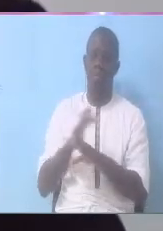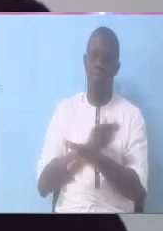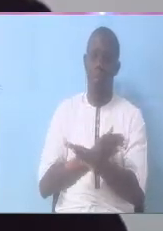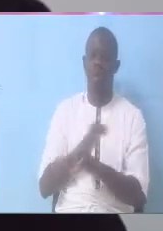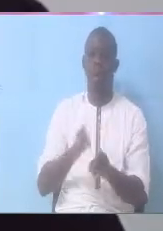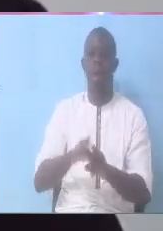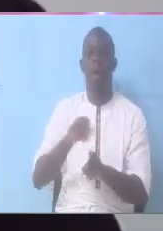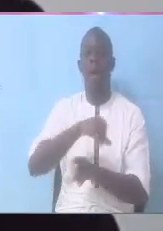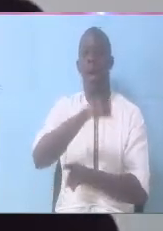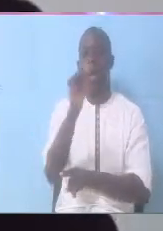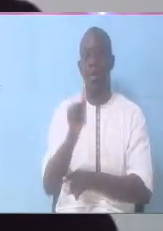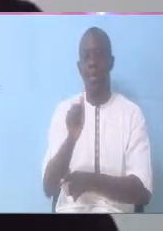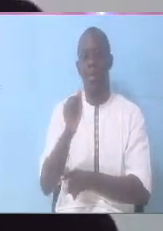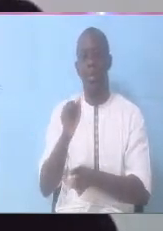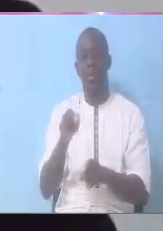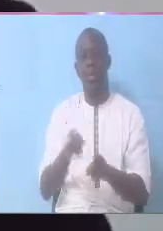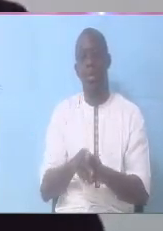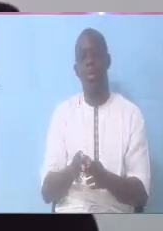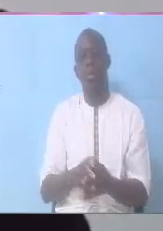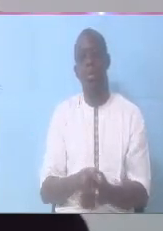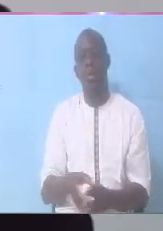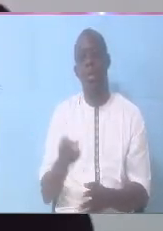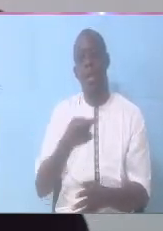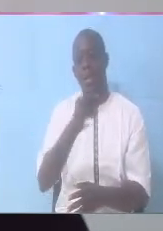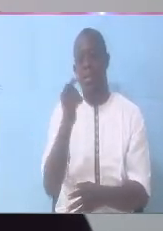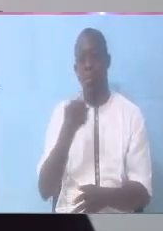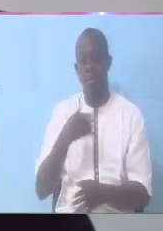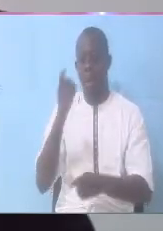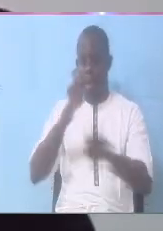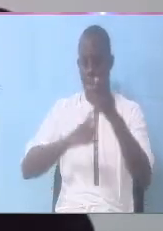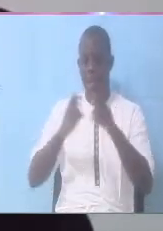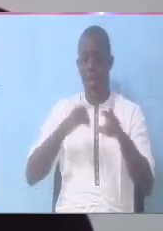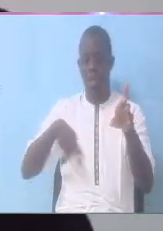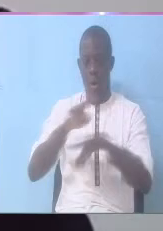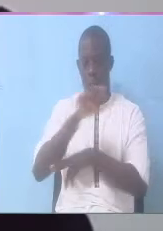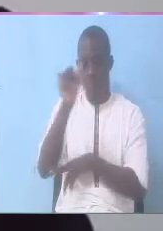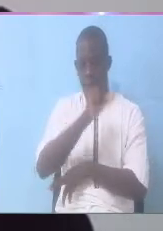And they went come back to him and lied to him. I'm